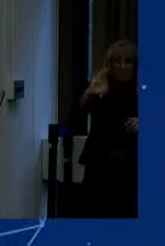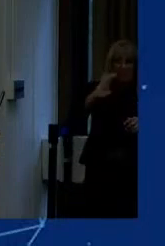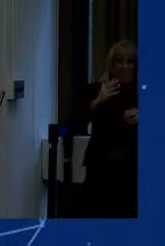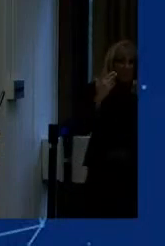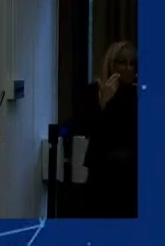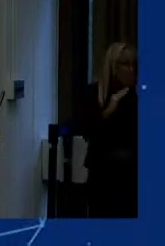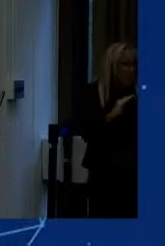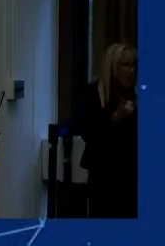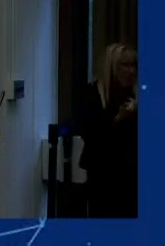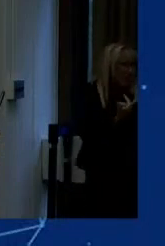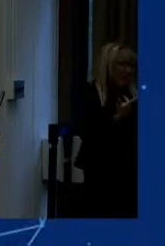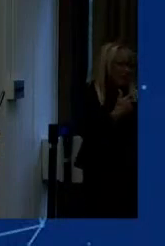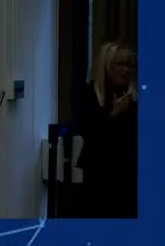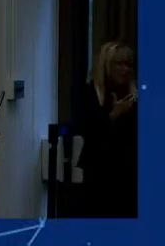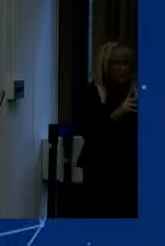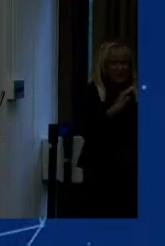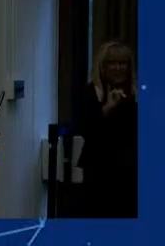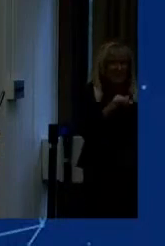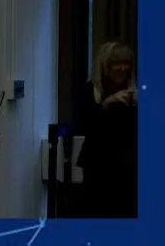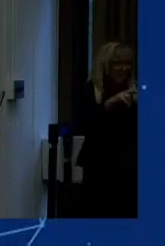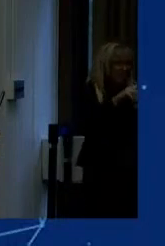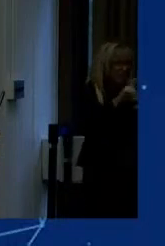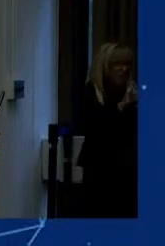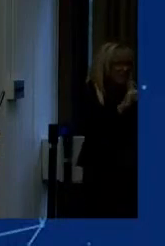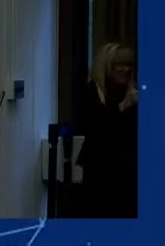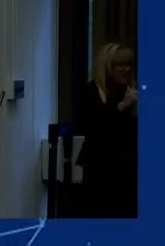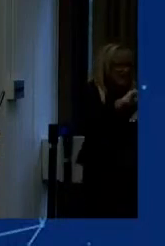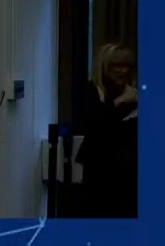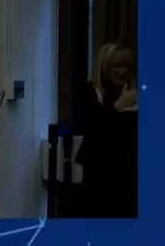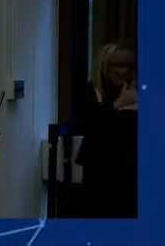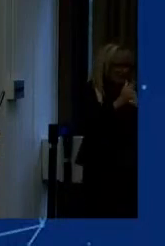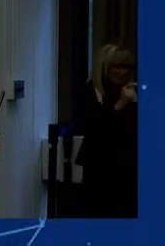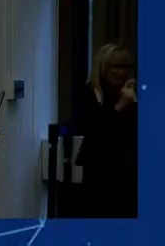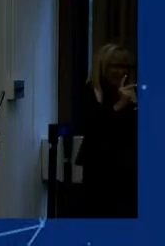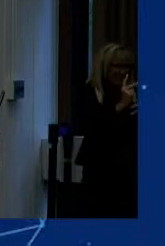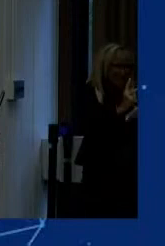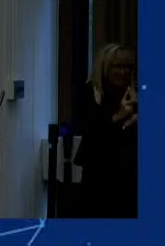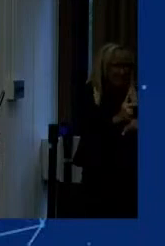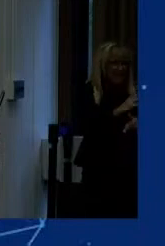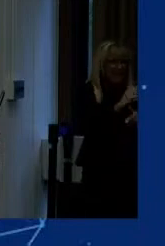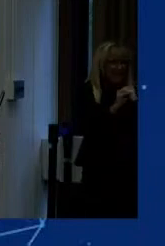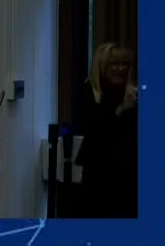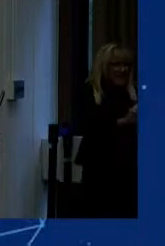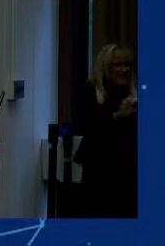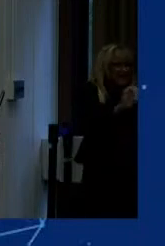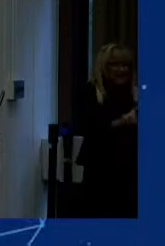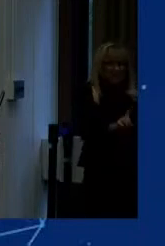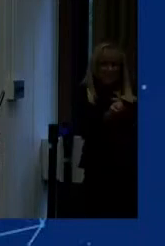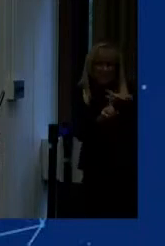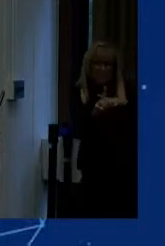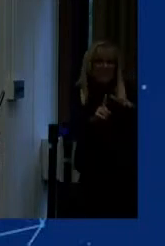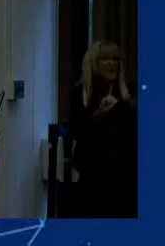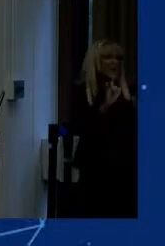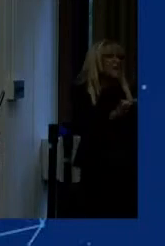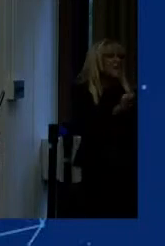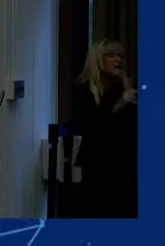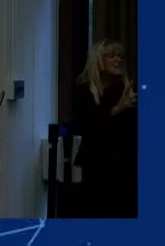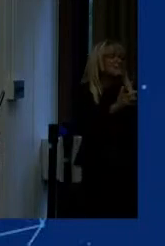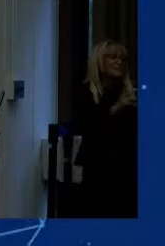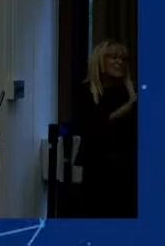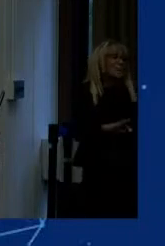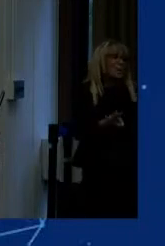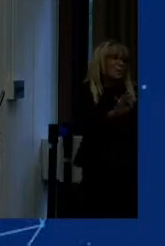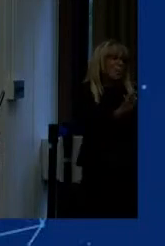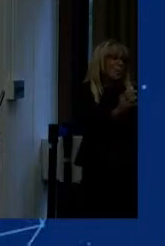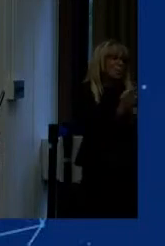have a word or research question exactly, you know, and evaluating the kind of research questions it comes up with, that does take grit of thinking.